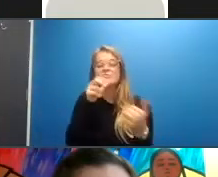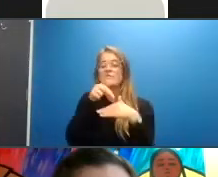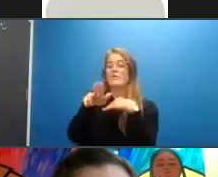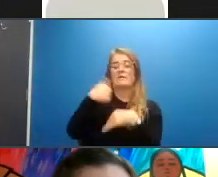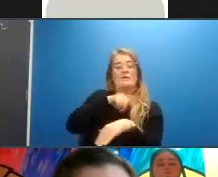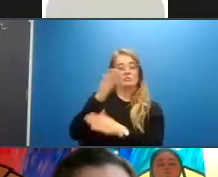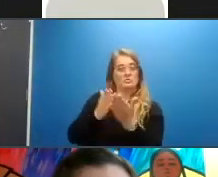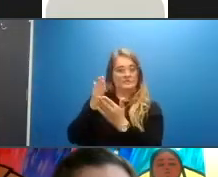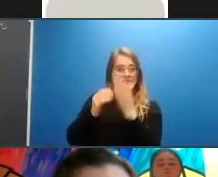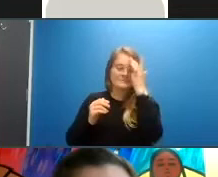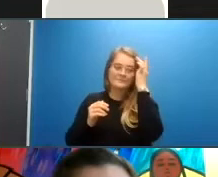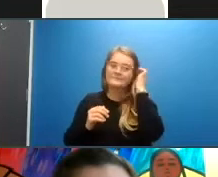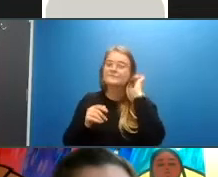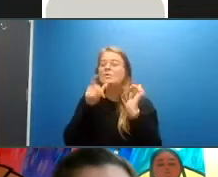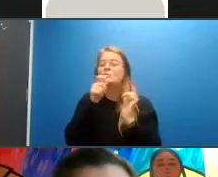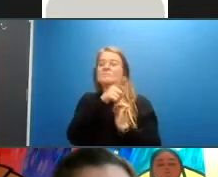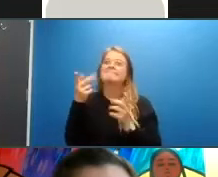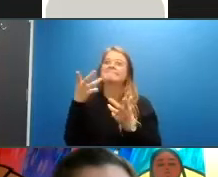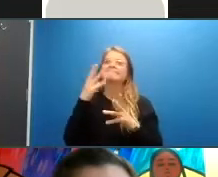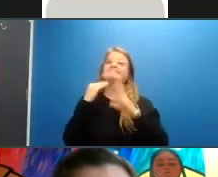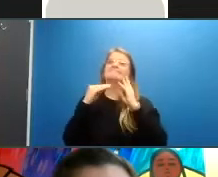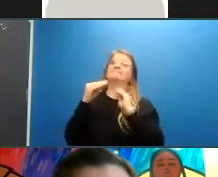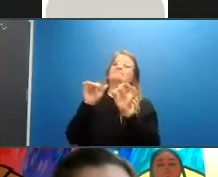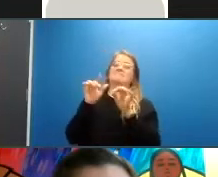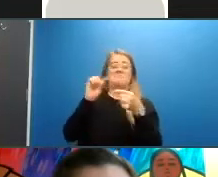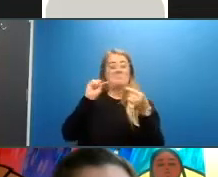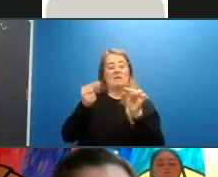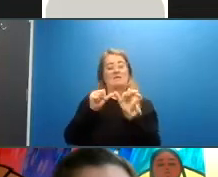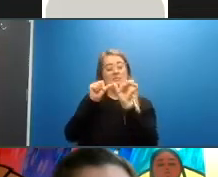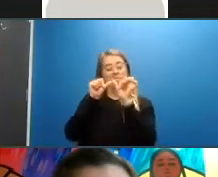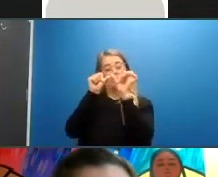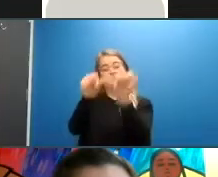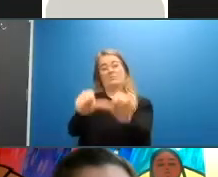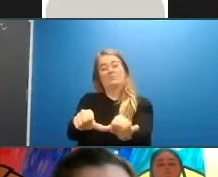for anybody who's had long-standing pain issues.